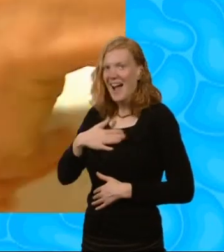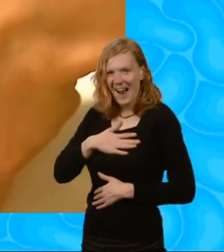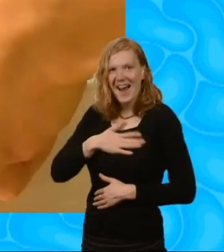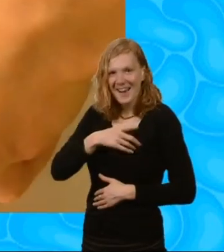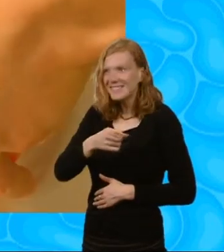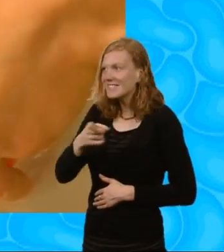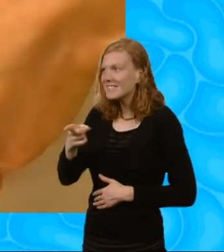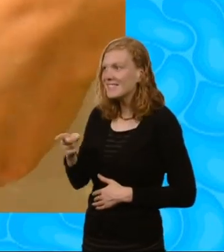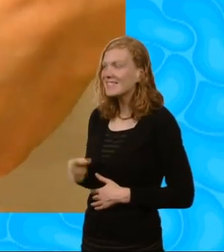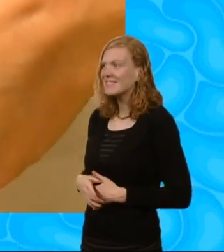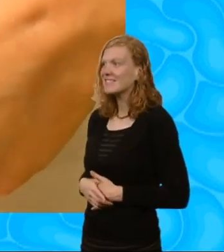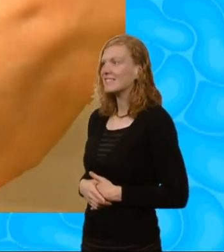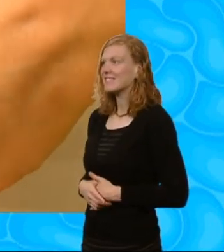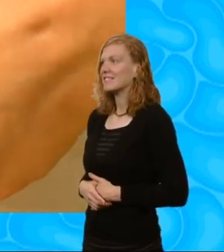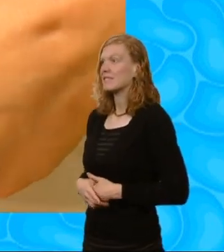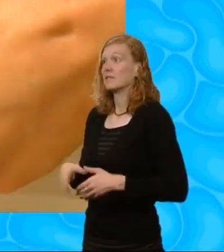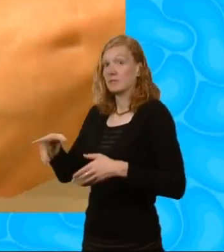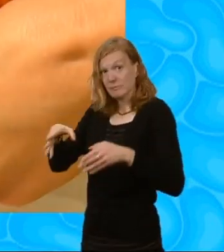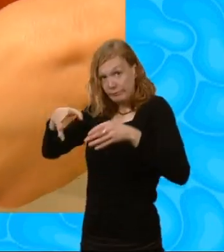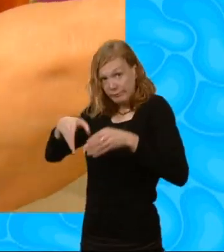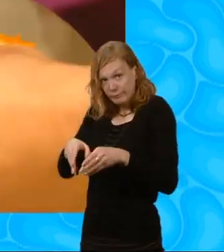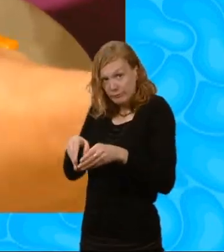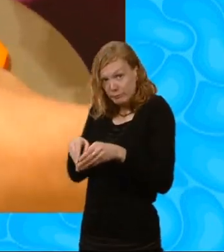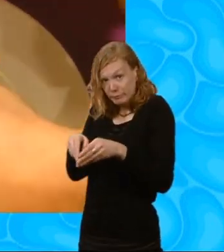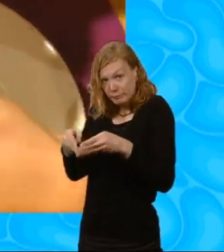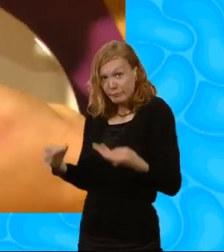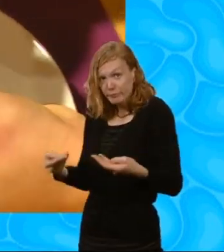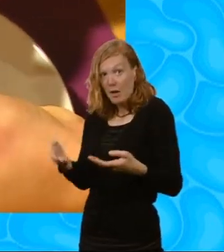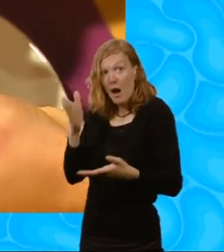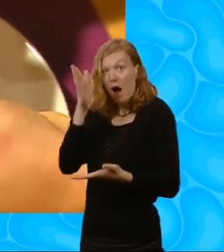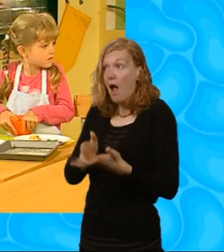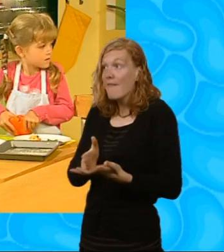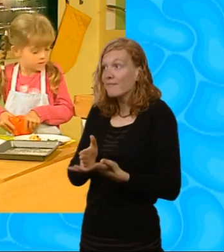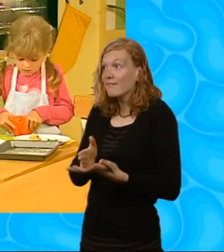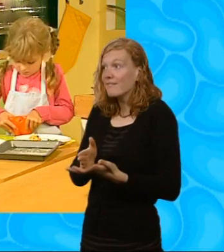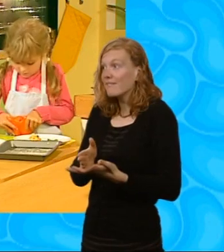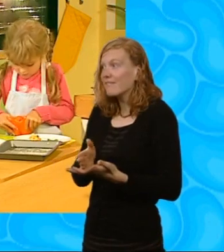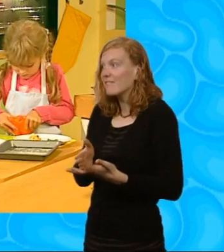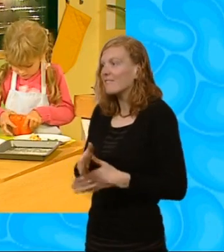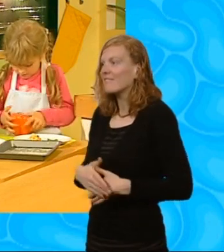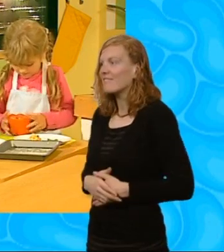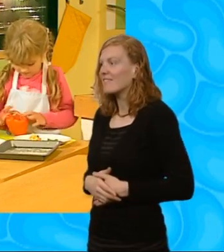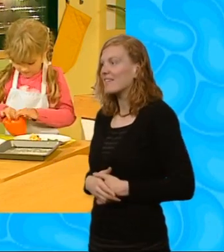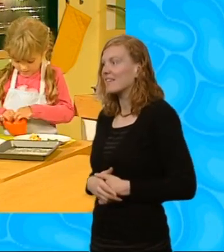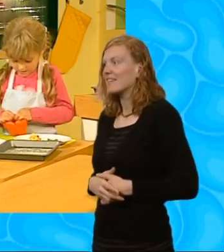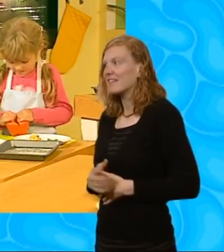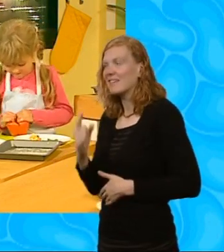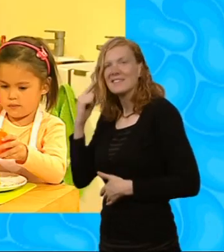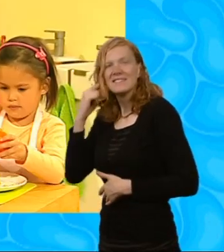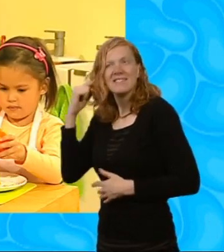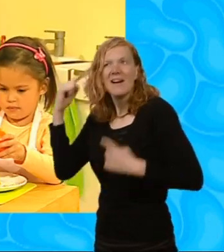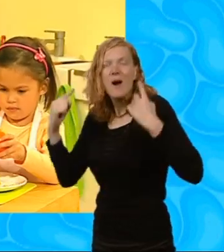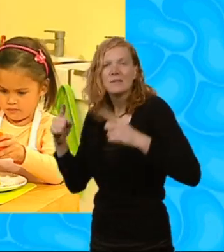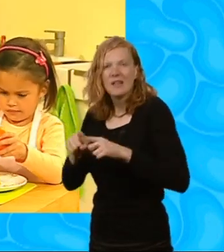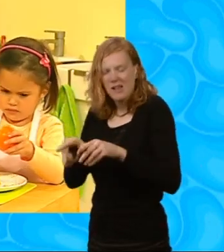We're going to put our thumbs in the pepper like this and then we're going to rip it into 2 pieces. Let's make a big rip sound when we do it.